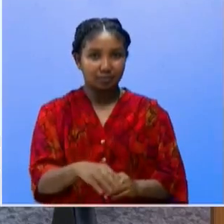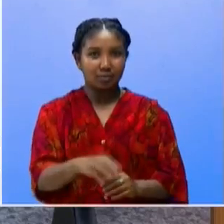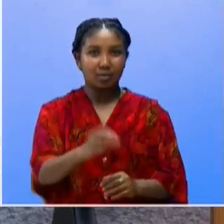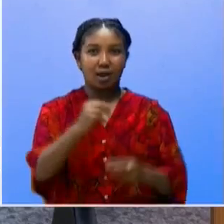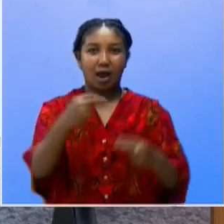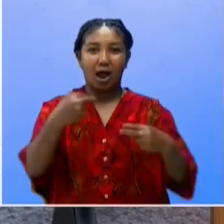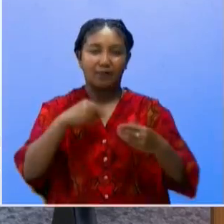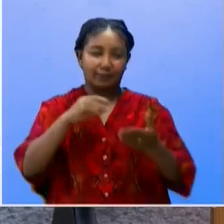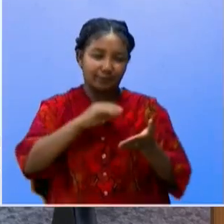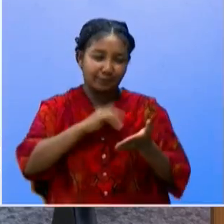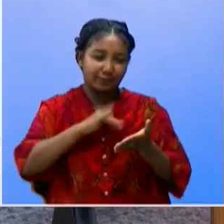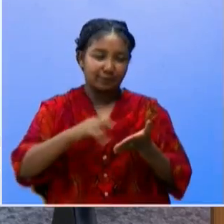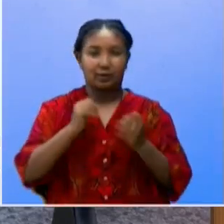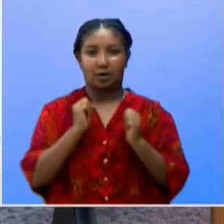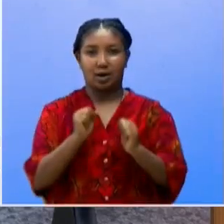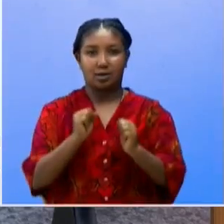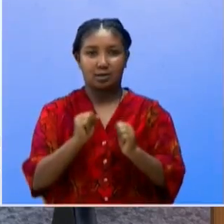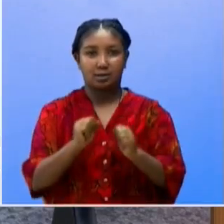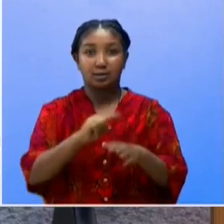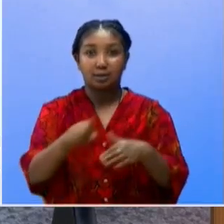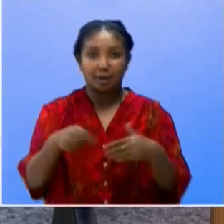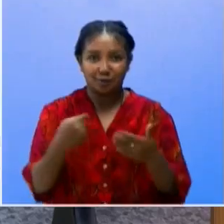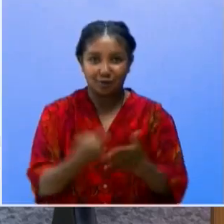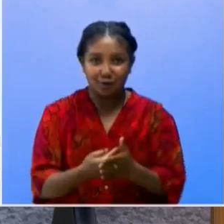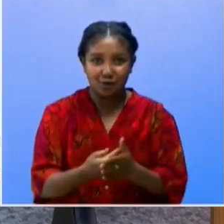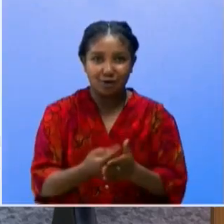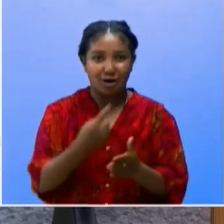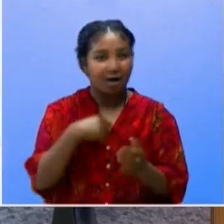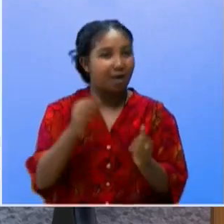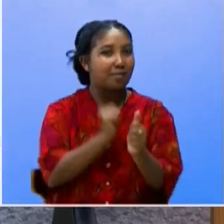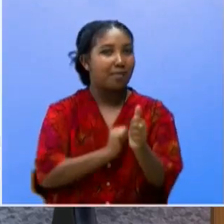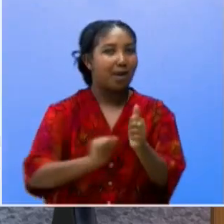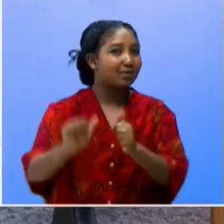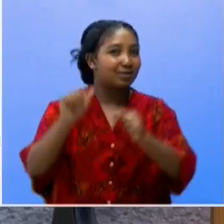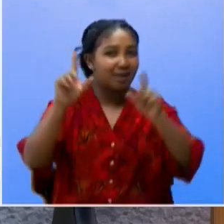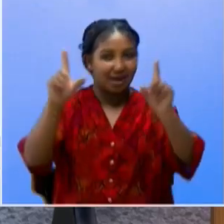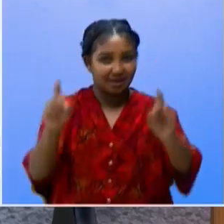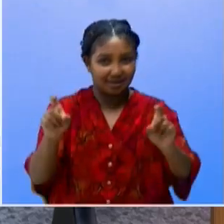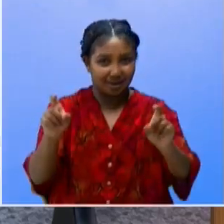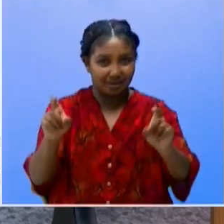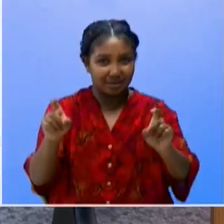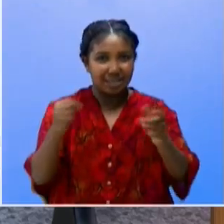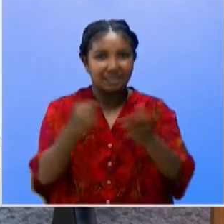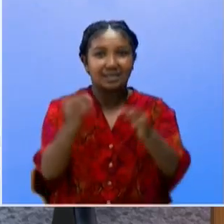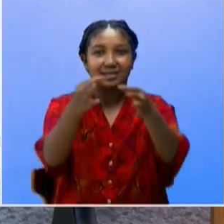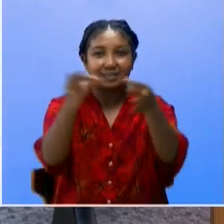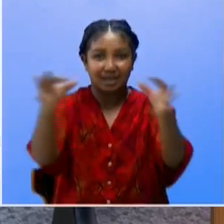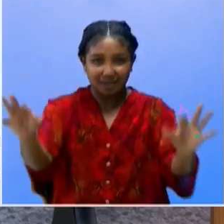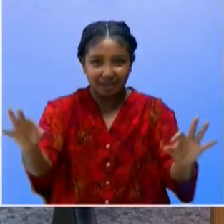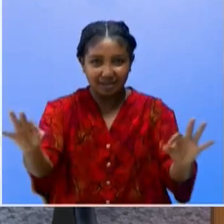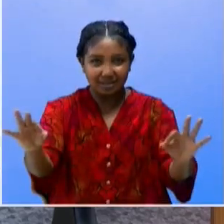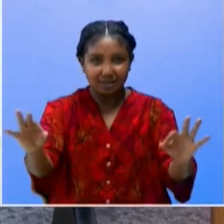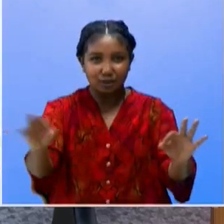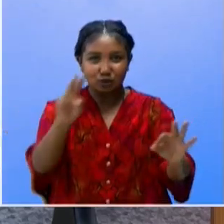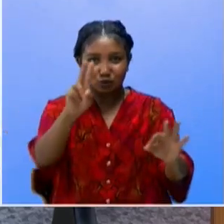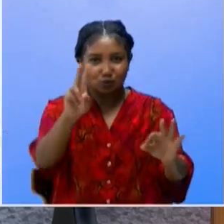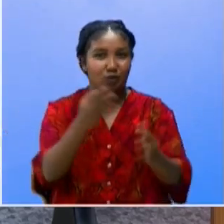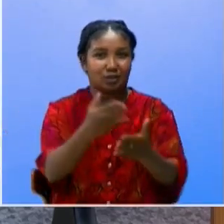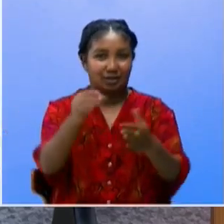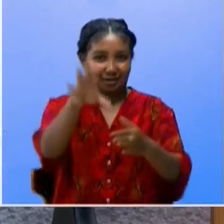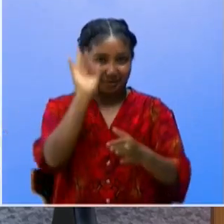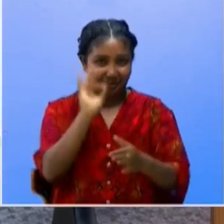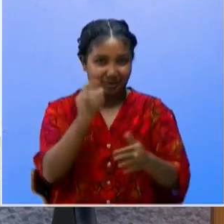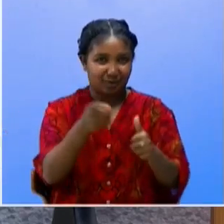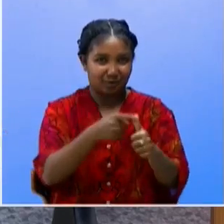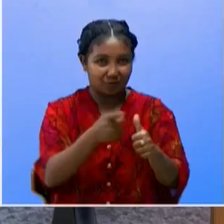have studied hard, therefore, I passed the exam. In this sentence, we can get two things.